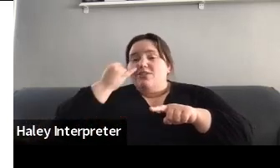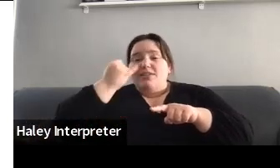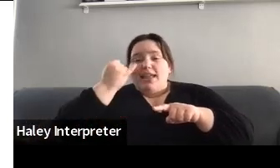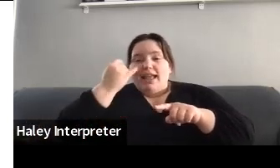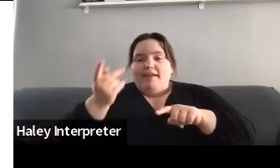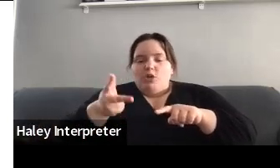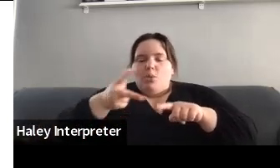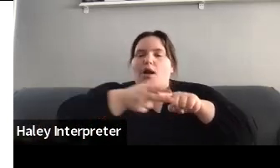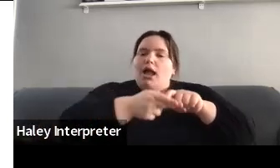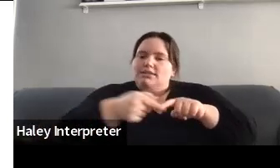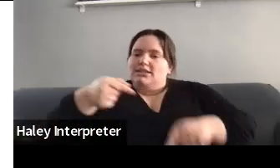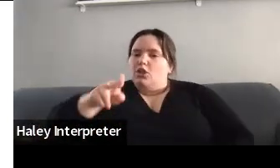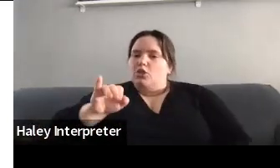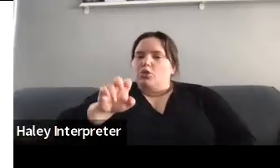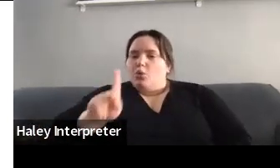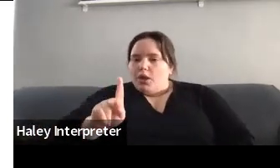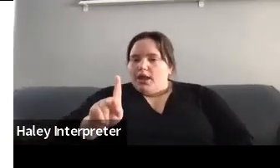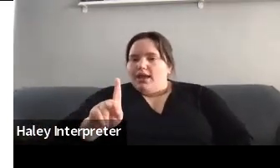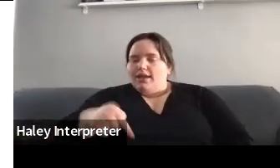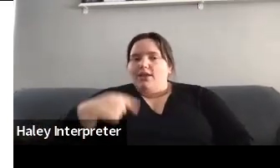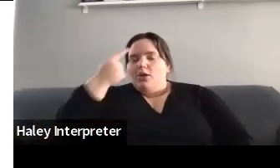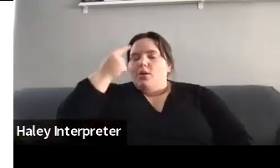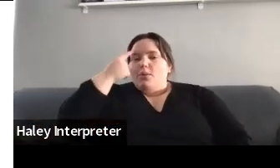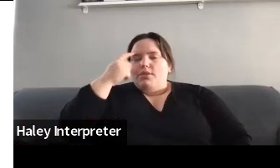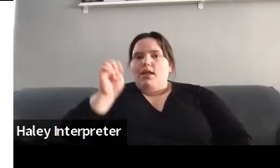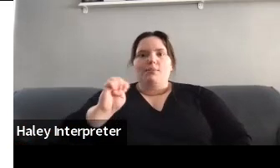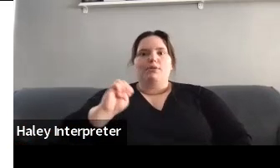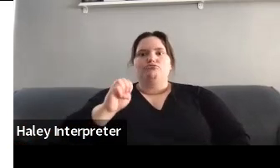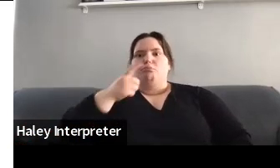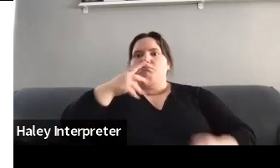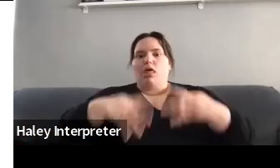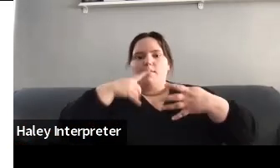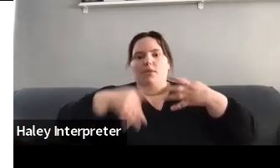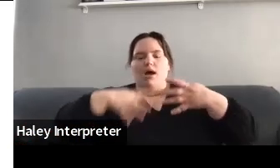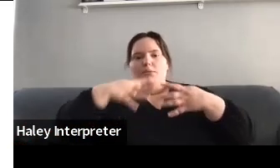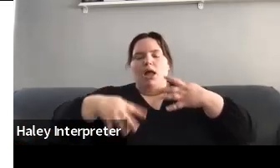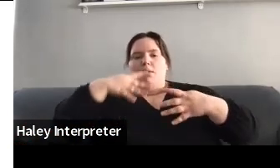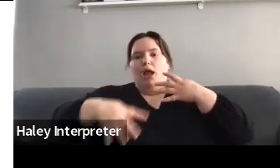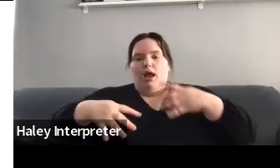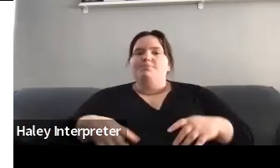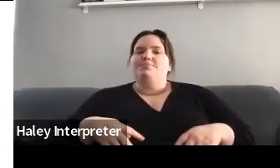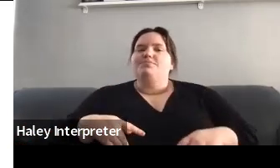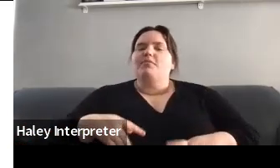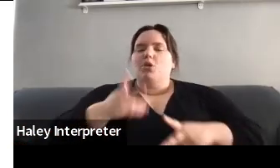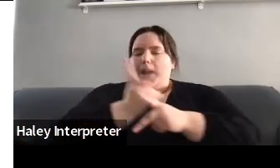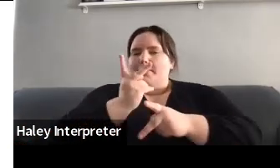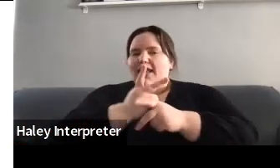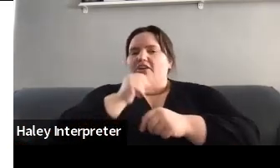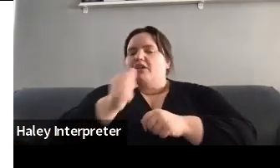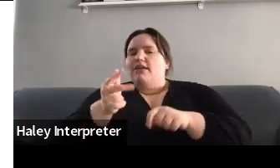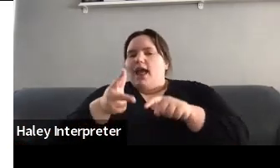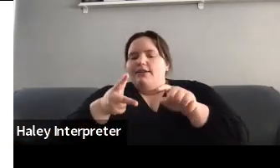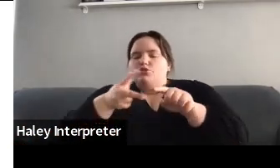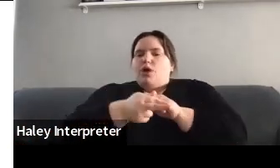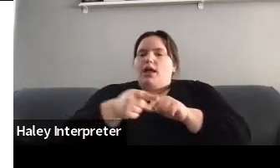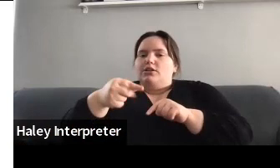you'll think that emergency is happening because so much blood will come out. So you really want to be careful not to hit the quicken